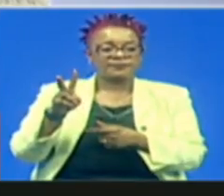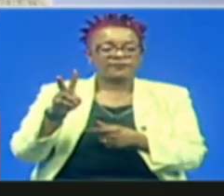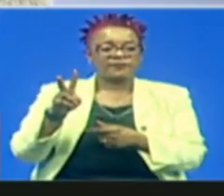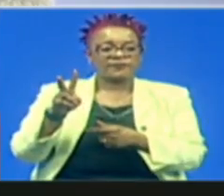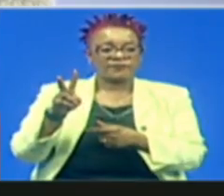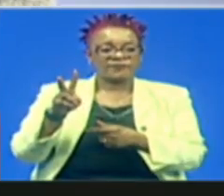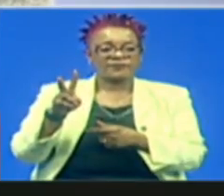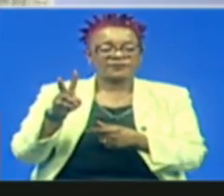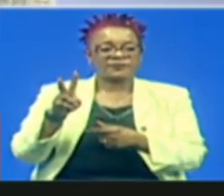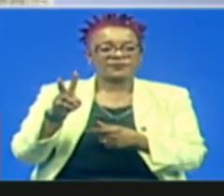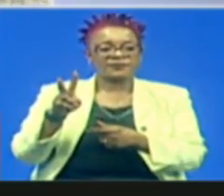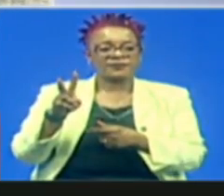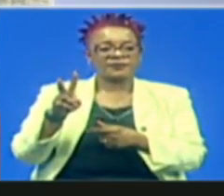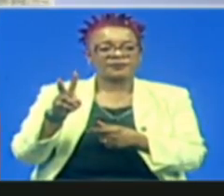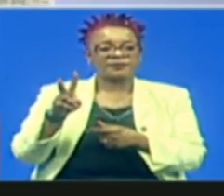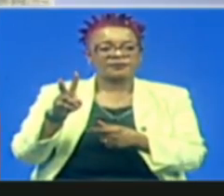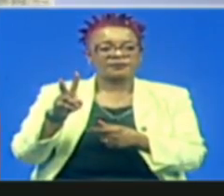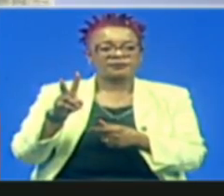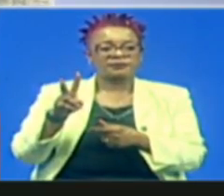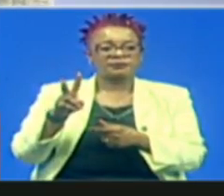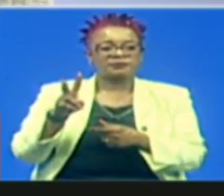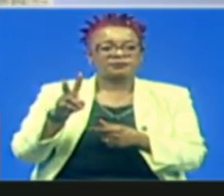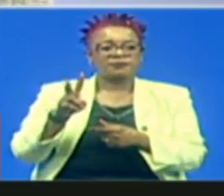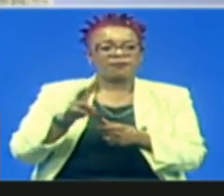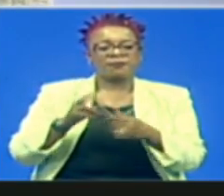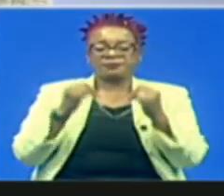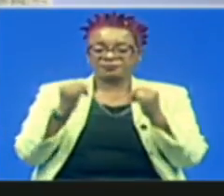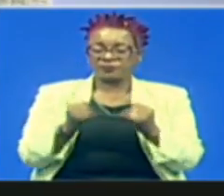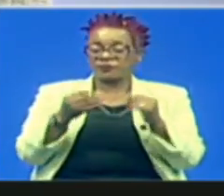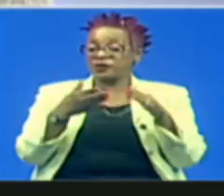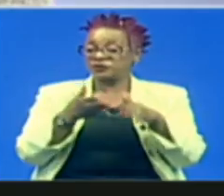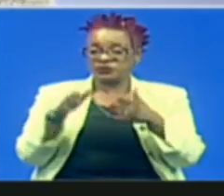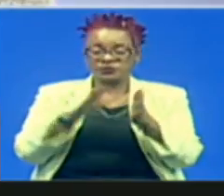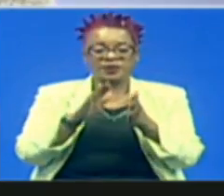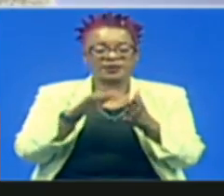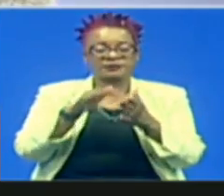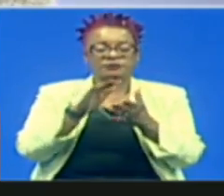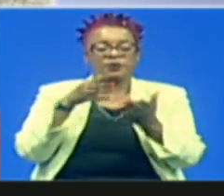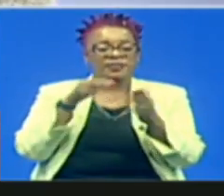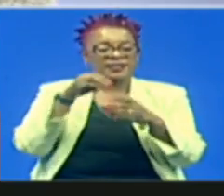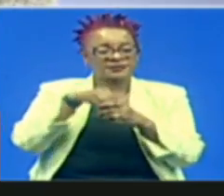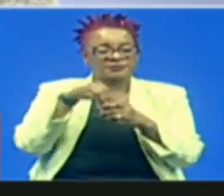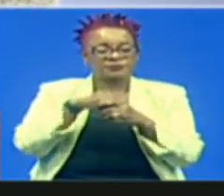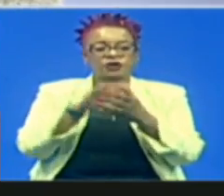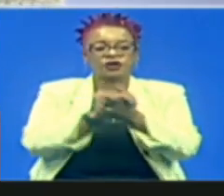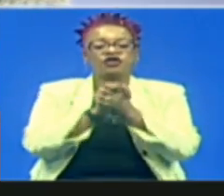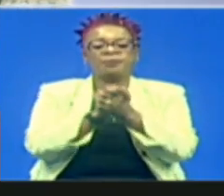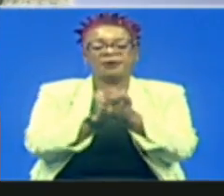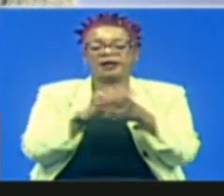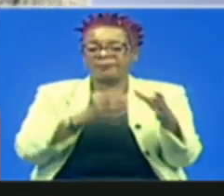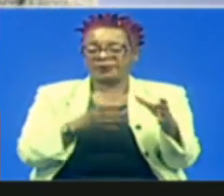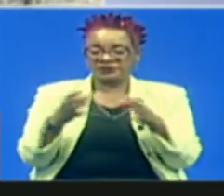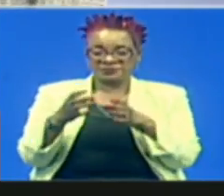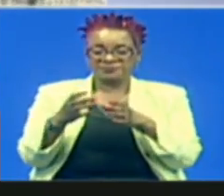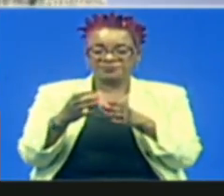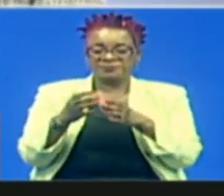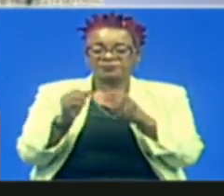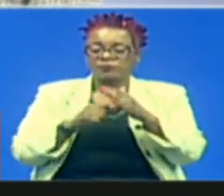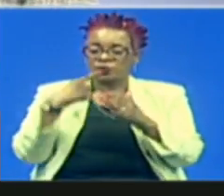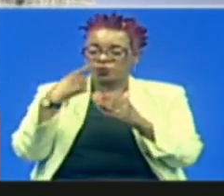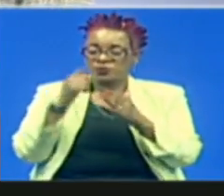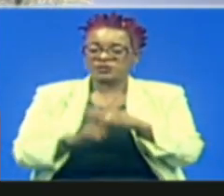Well, in what is now a new source of friction within the Jubilee Party, MPs allied to Deputy President William